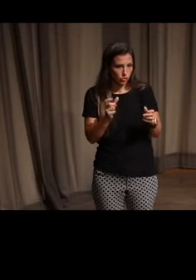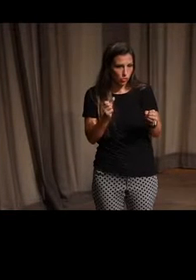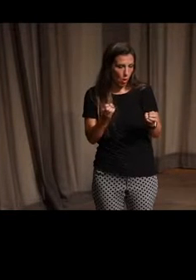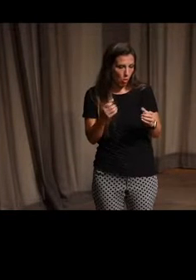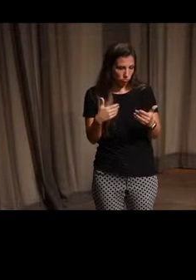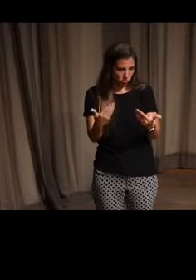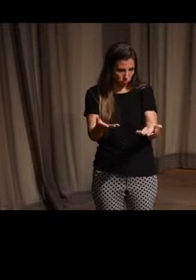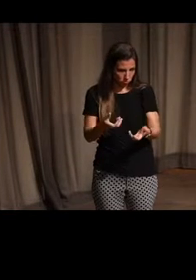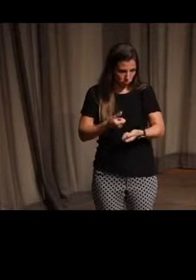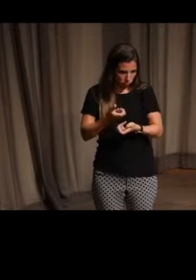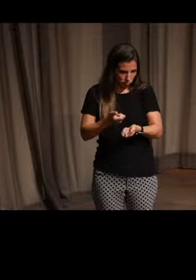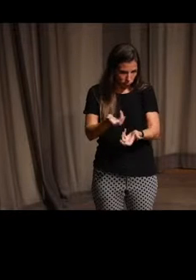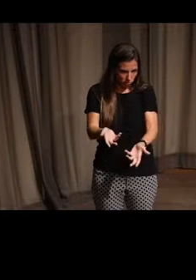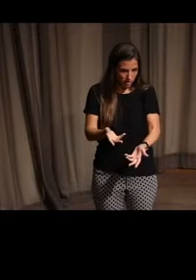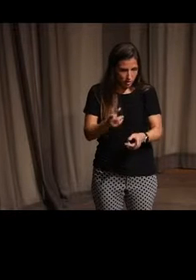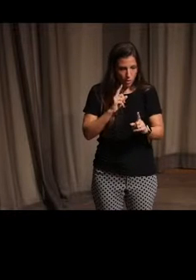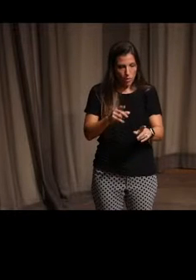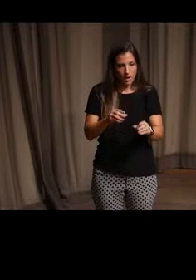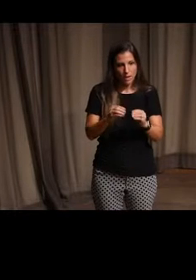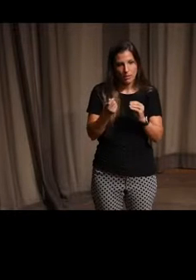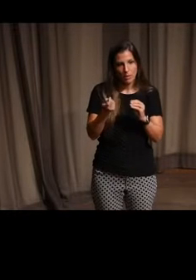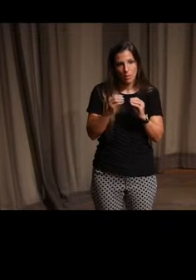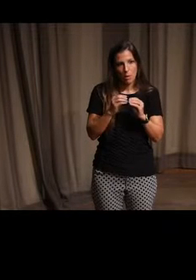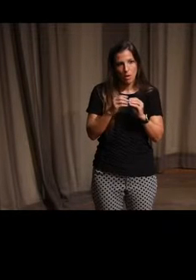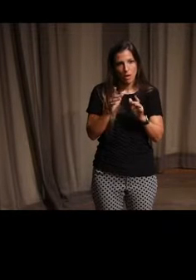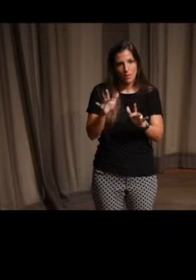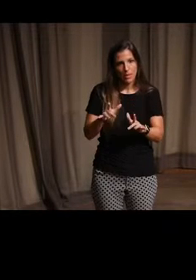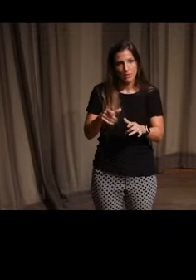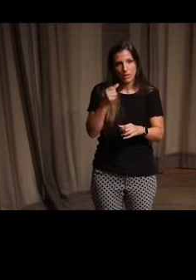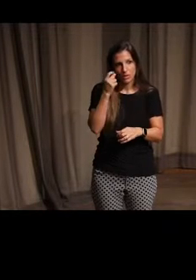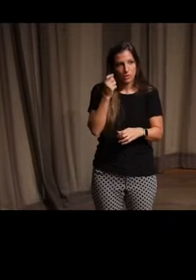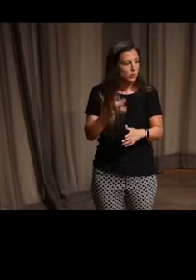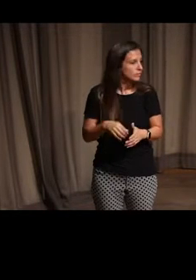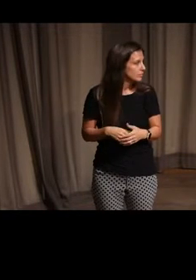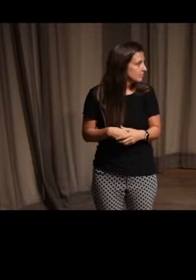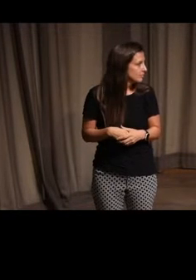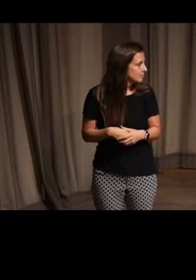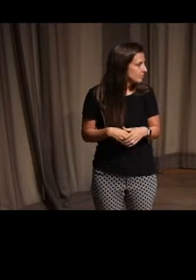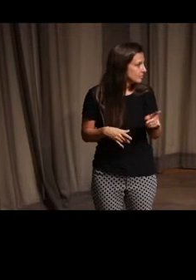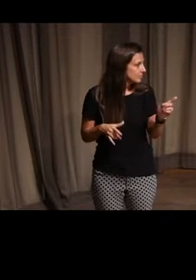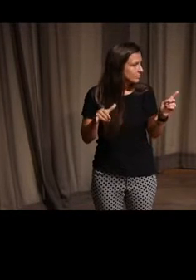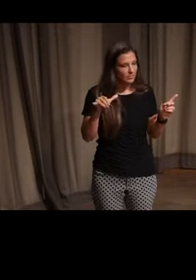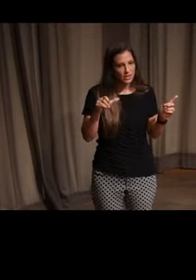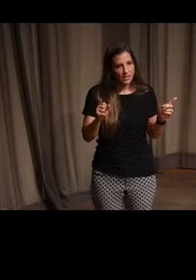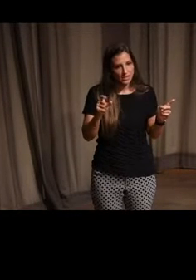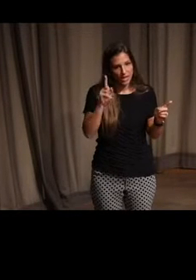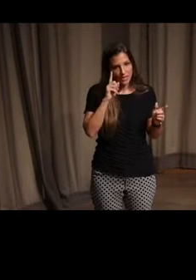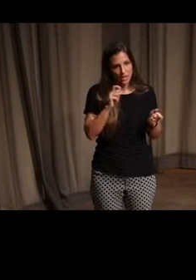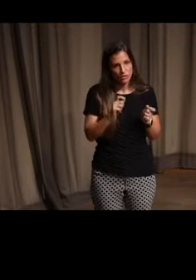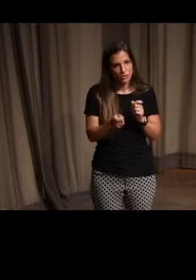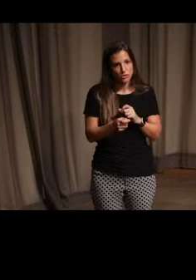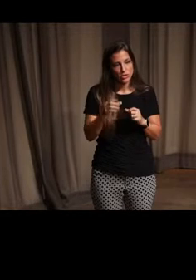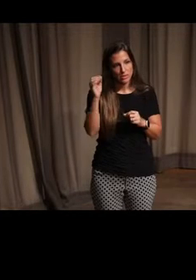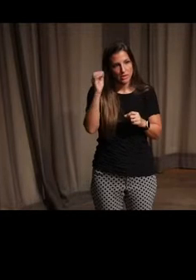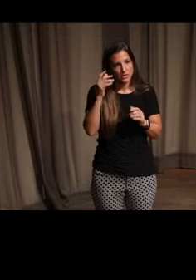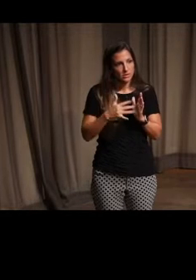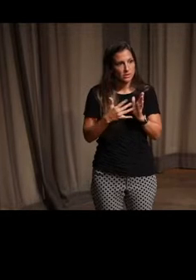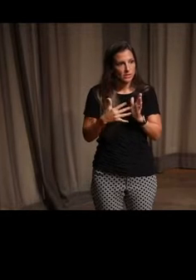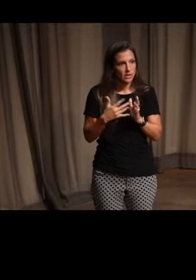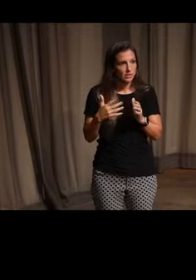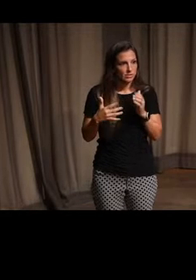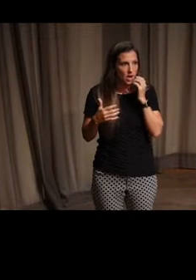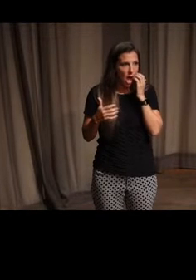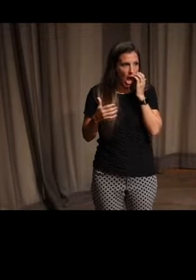can maybe respond in a slightly more empathetic or compassionate way. Yeah, I think that is how you change people's opinions sometimes. It's like you